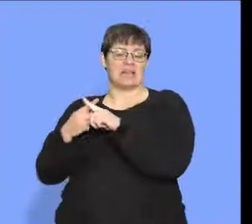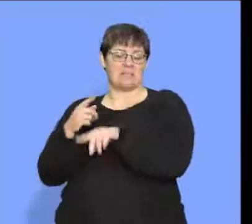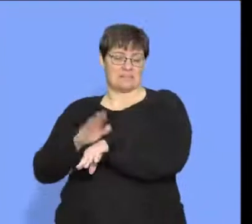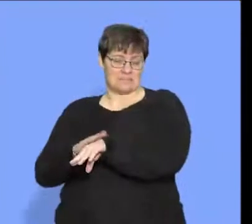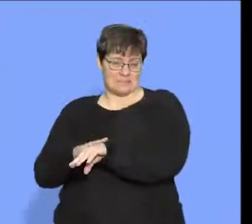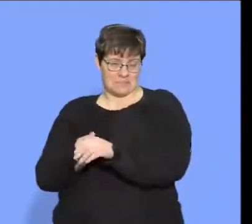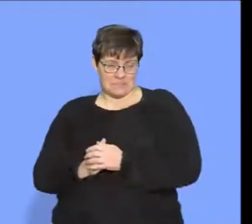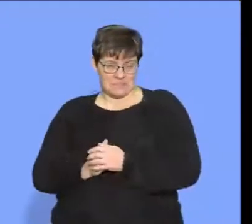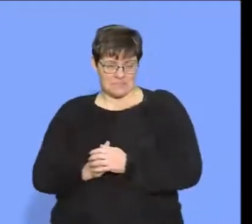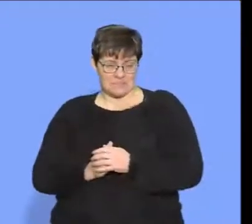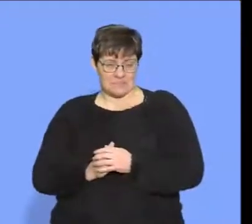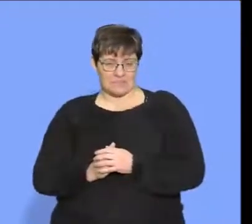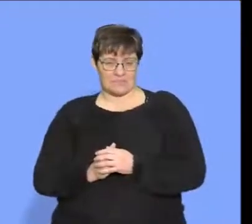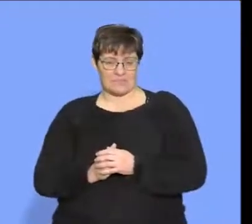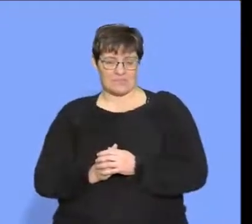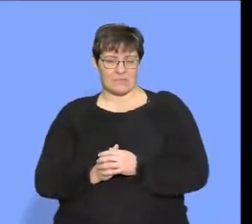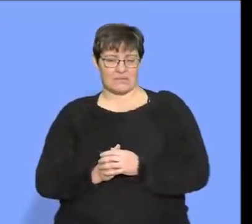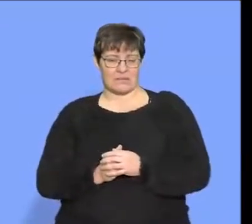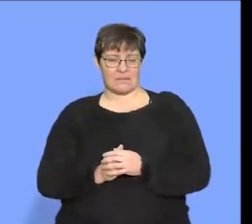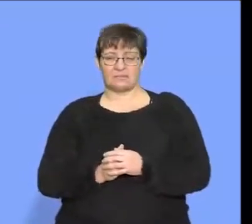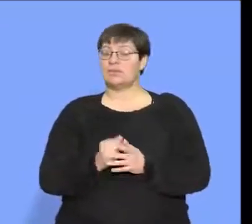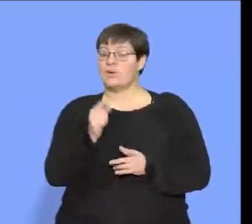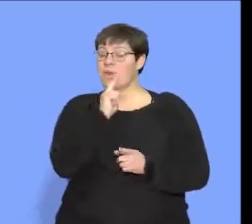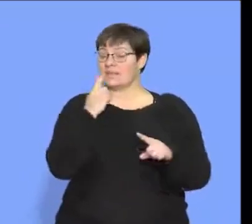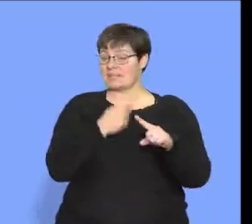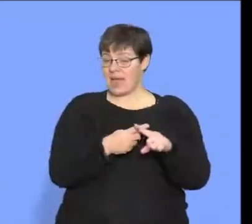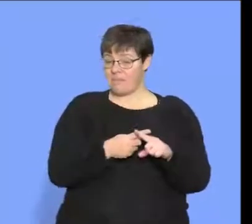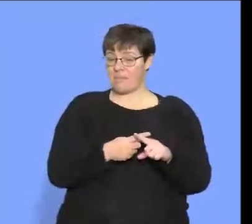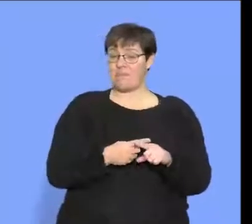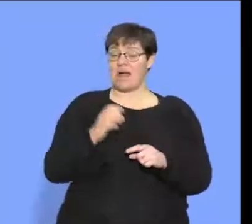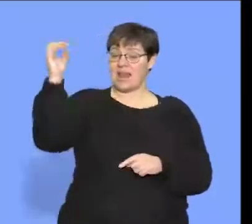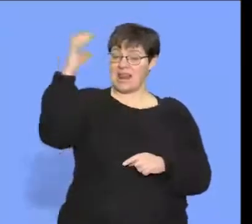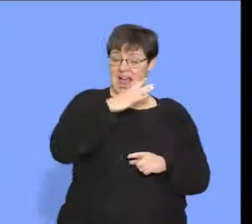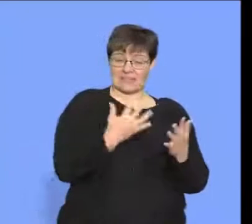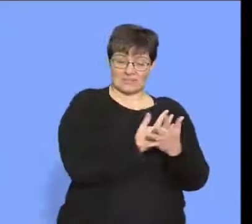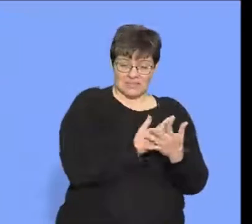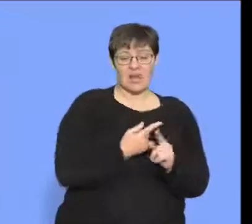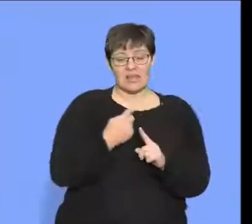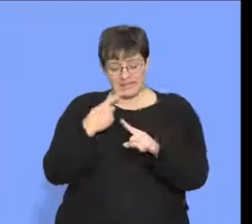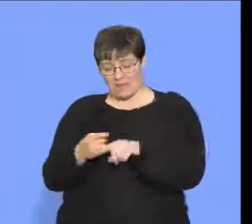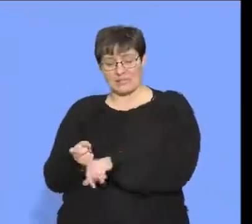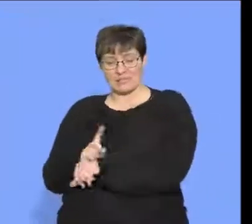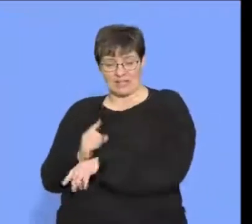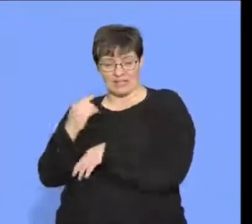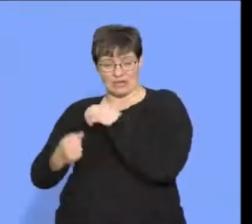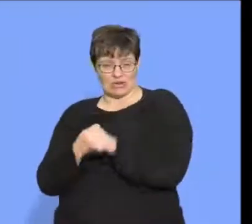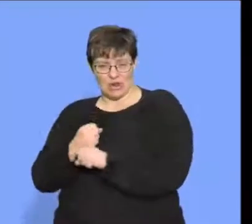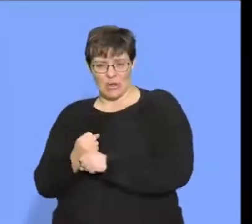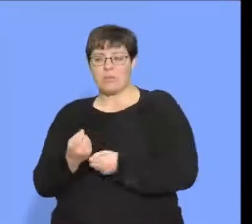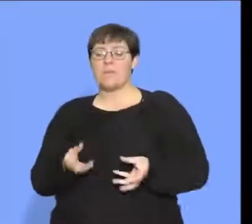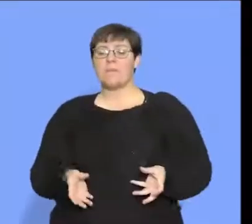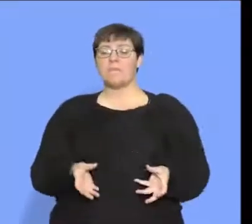speed multiplied by time. And when we multiply the speed of light by the number of seconds in a